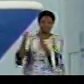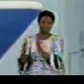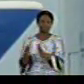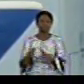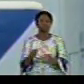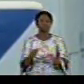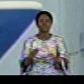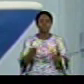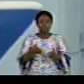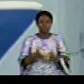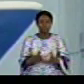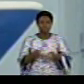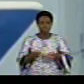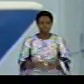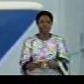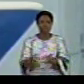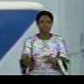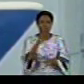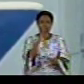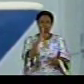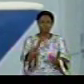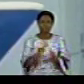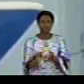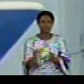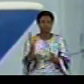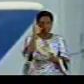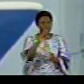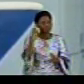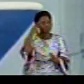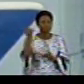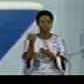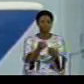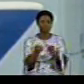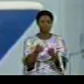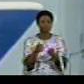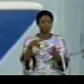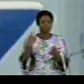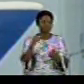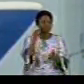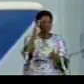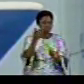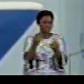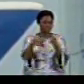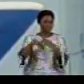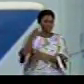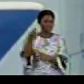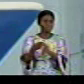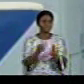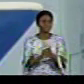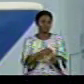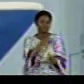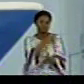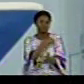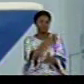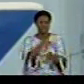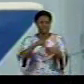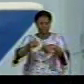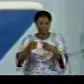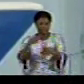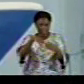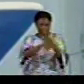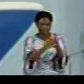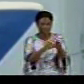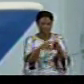vehicle, this woman came out of that welfare and just went a little bit into the